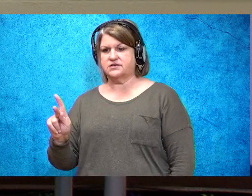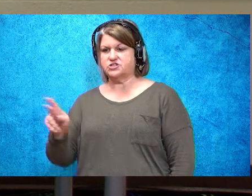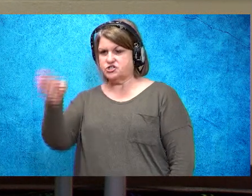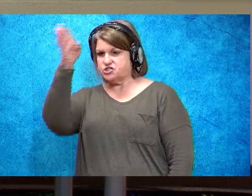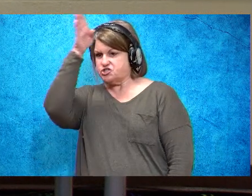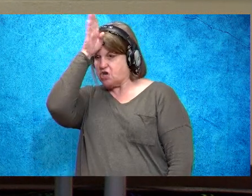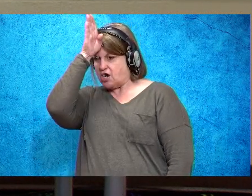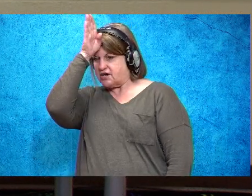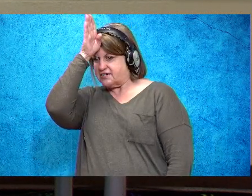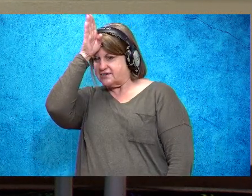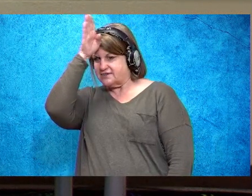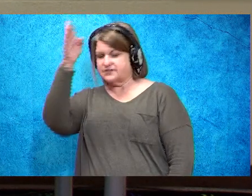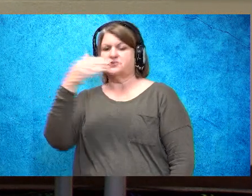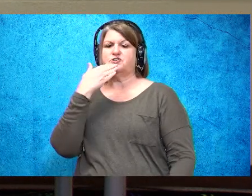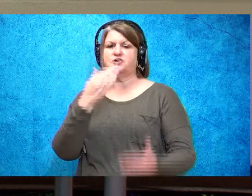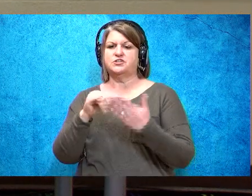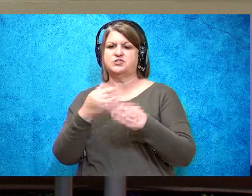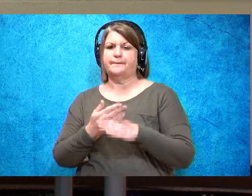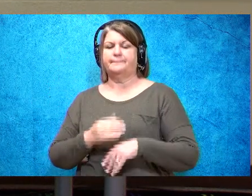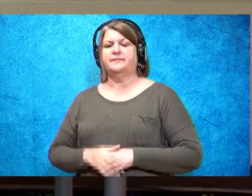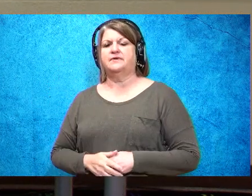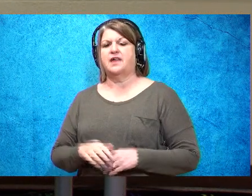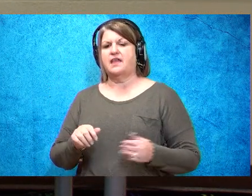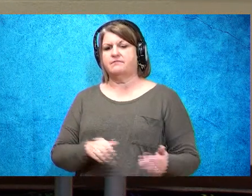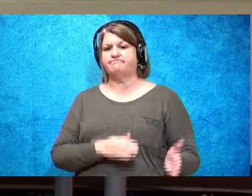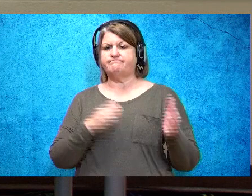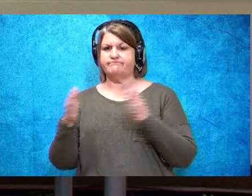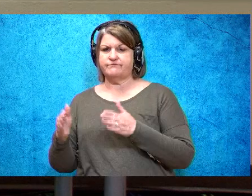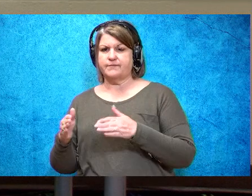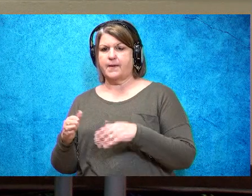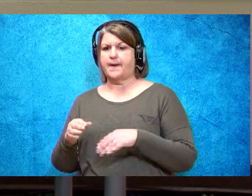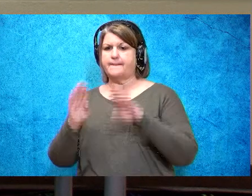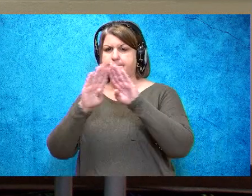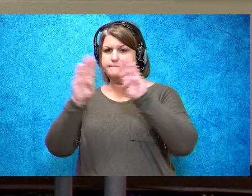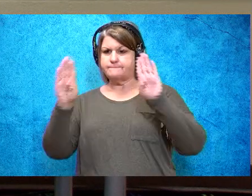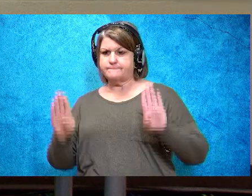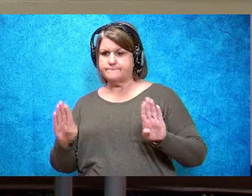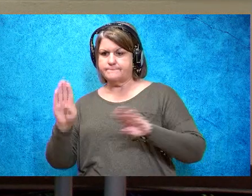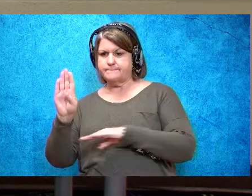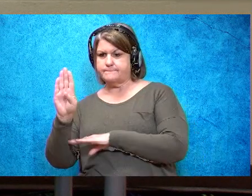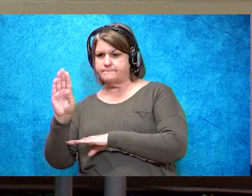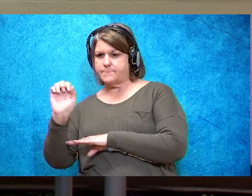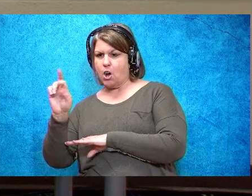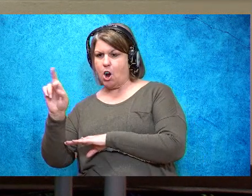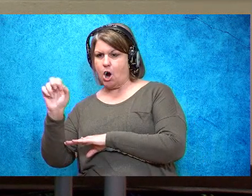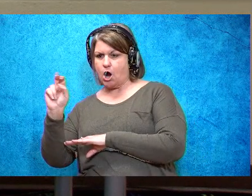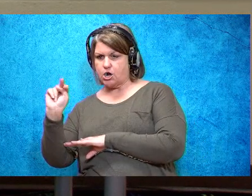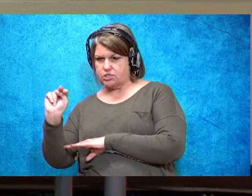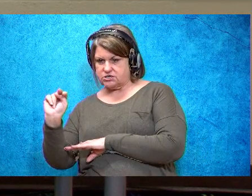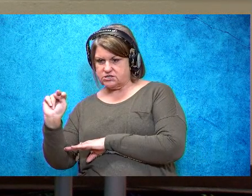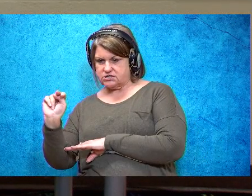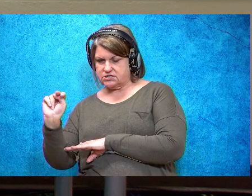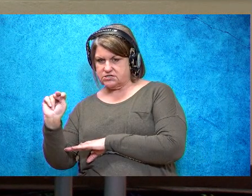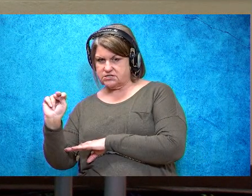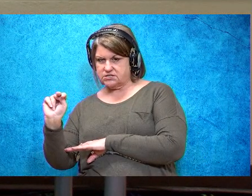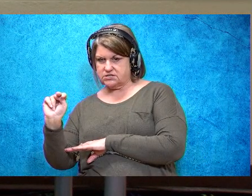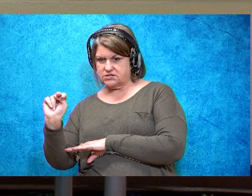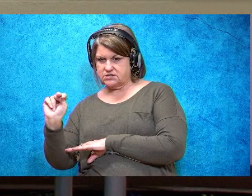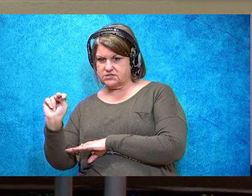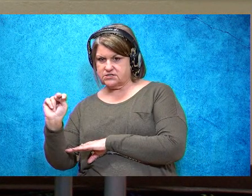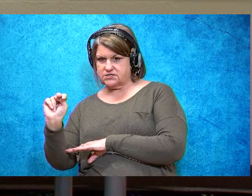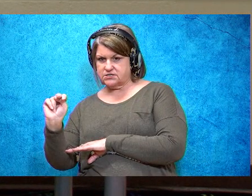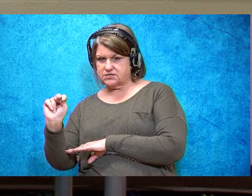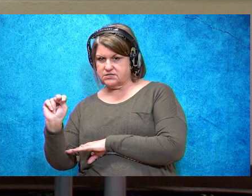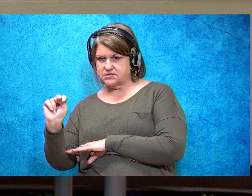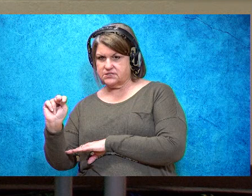Shark. Good job. Let's do another one. Barn. Barn. Say the sounds you hear